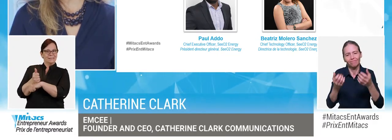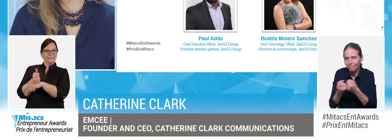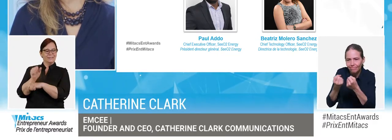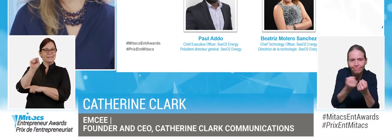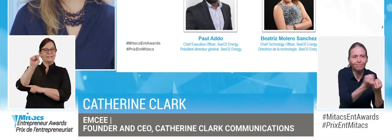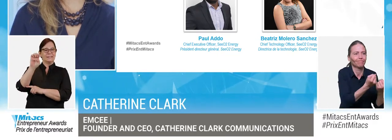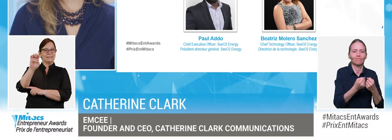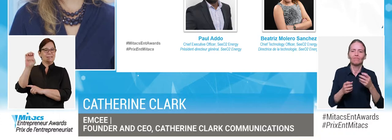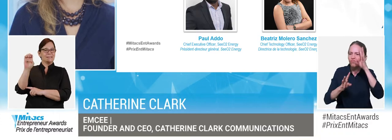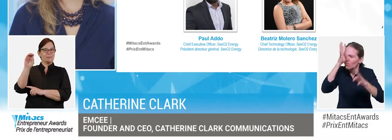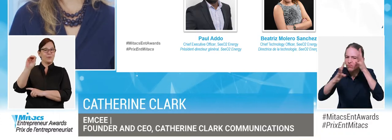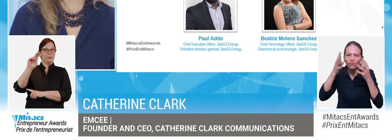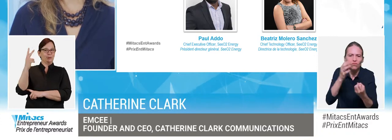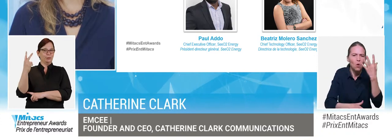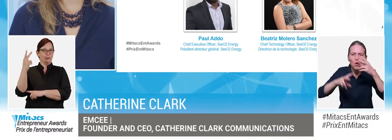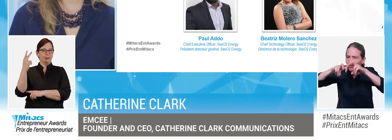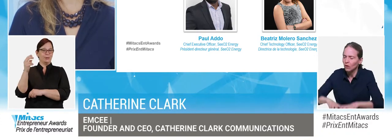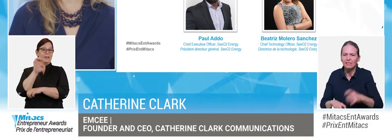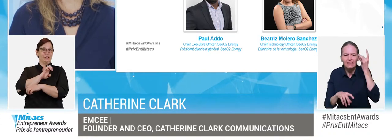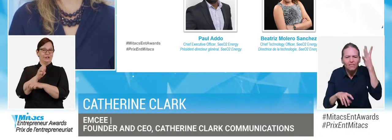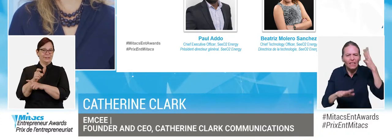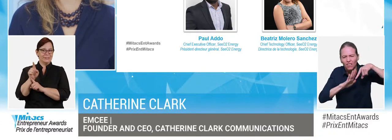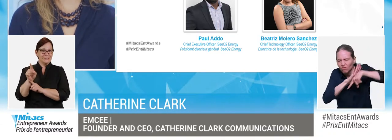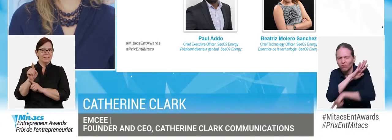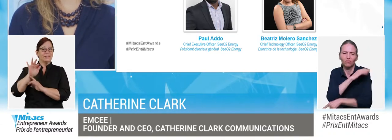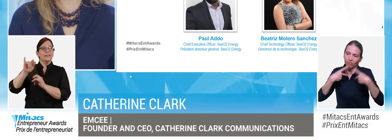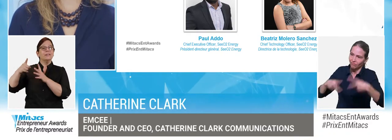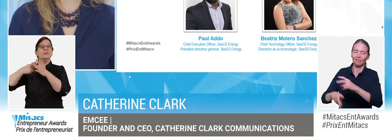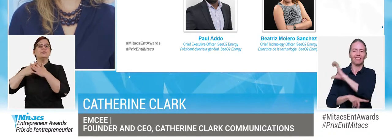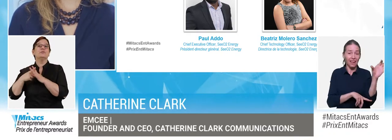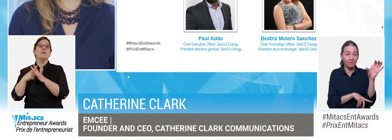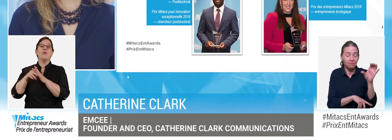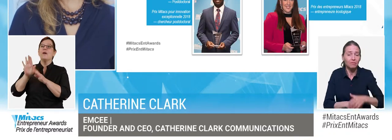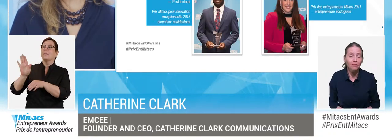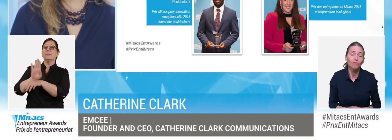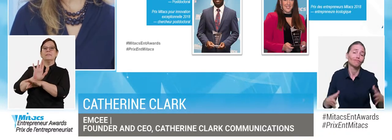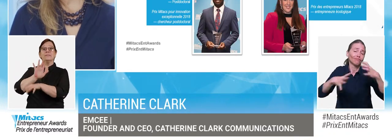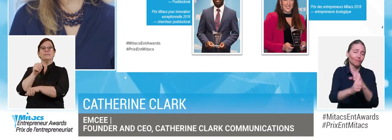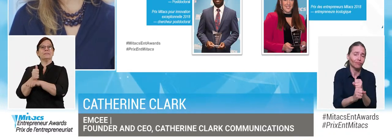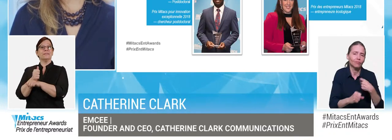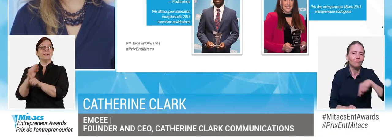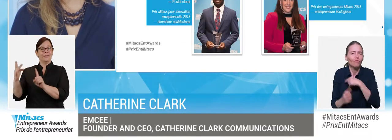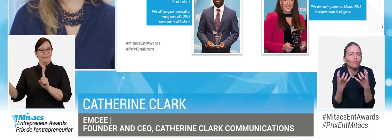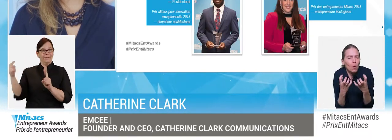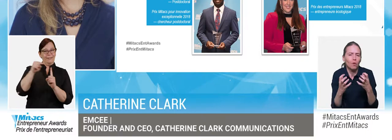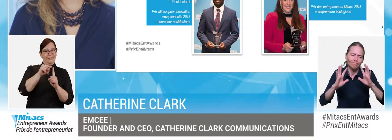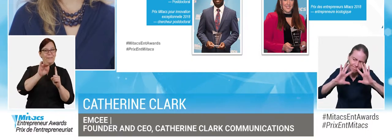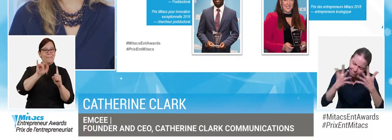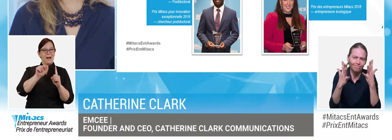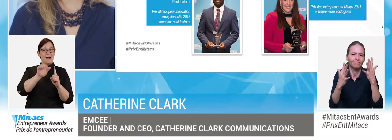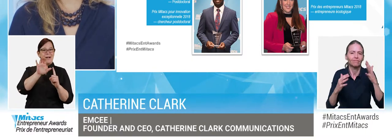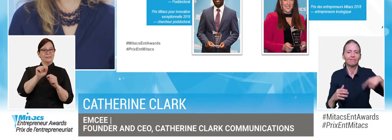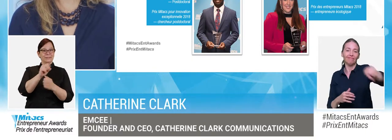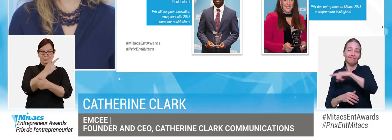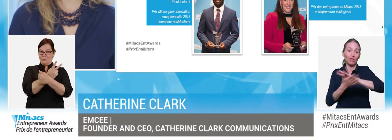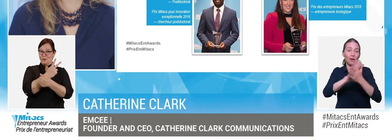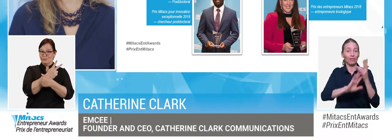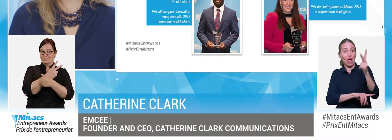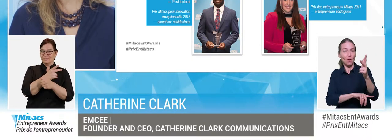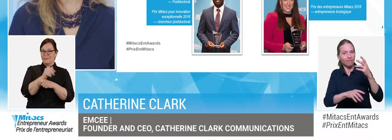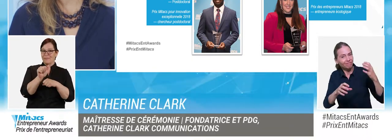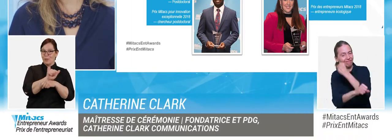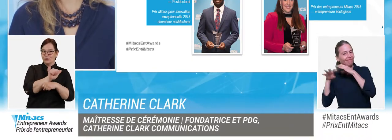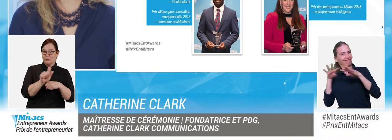the origin of their business to their Mitacs postdoctoral fellowships. Following their Mitacs experiences, the founders of